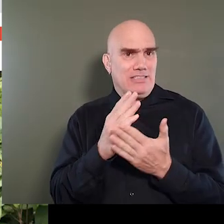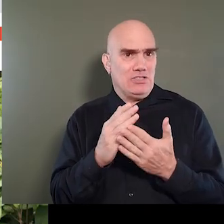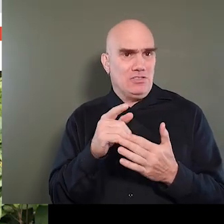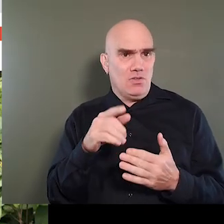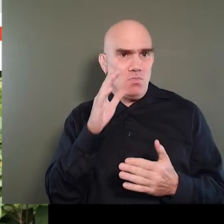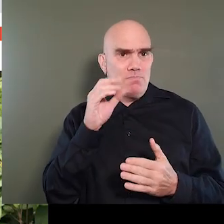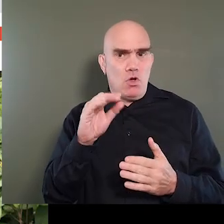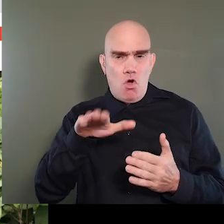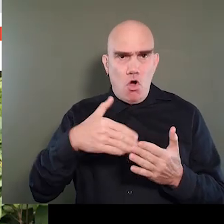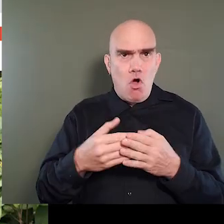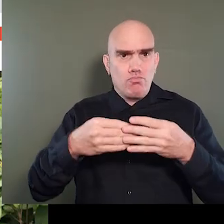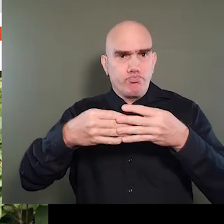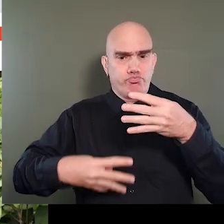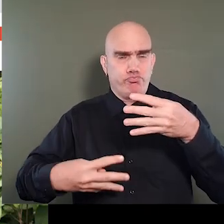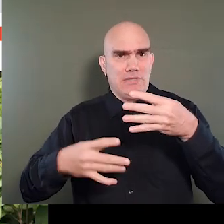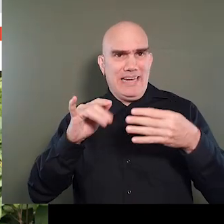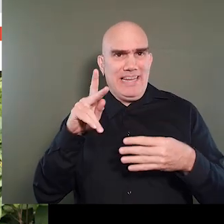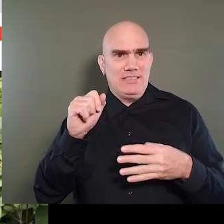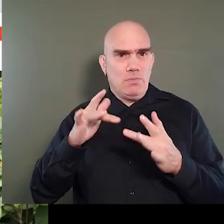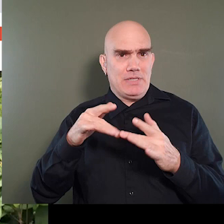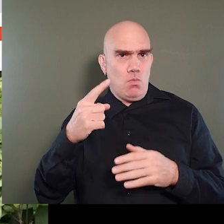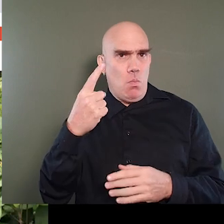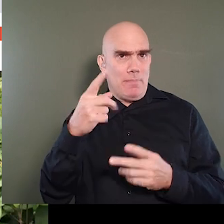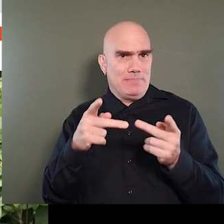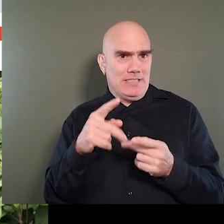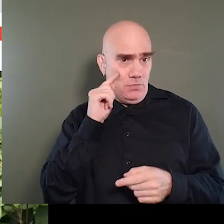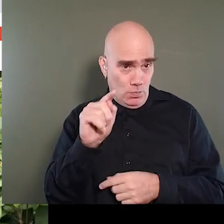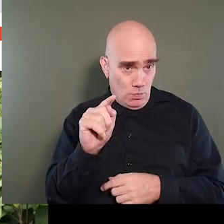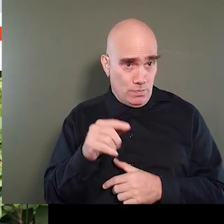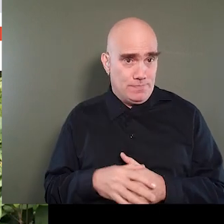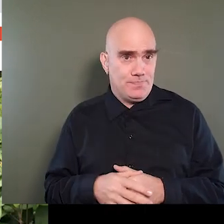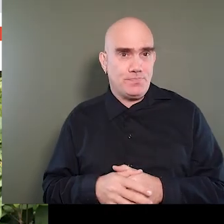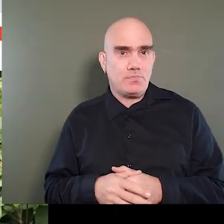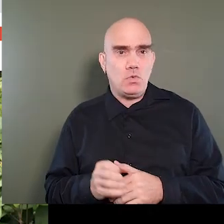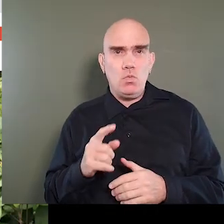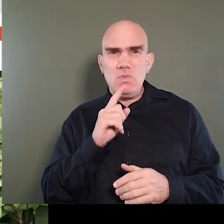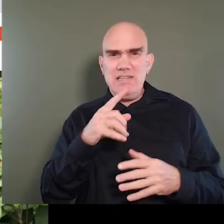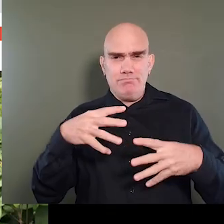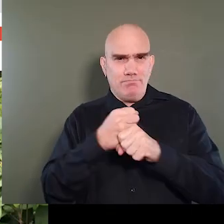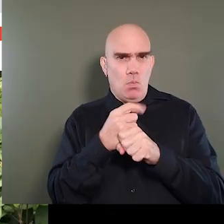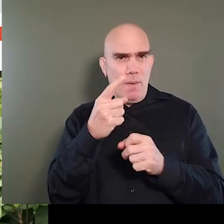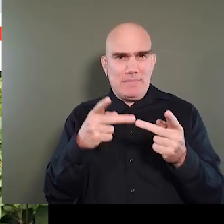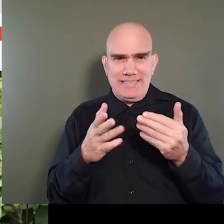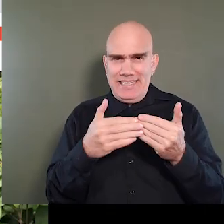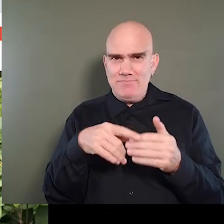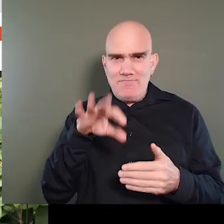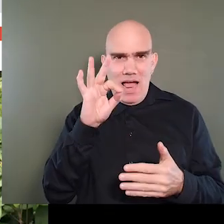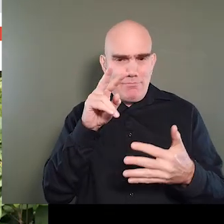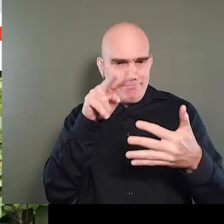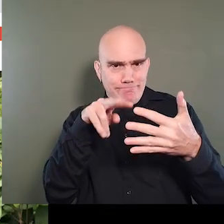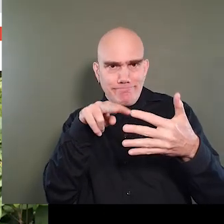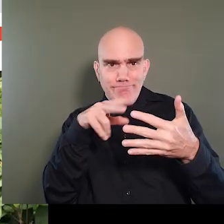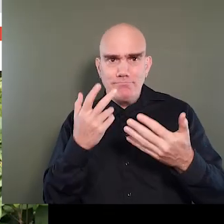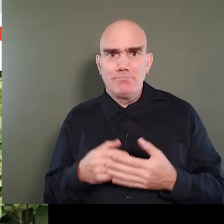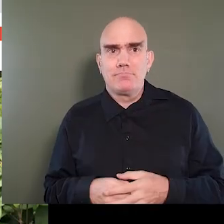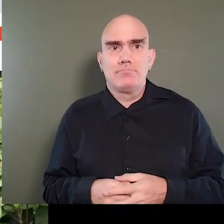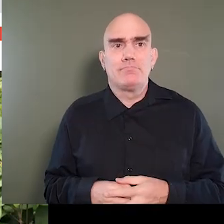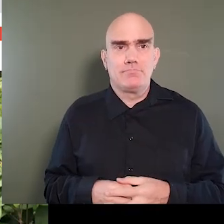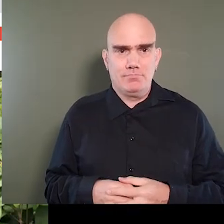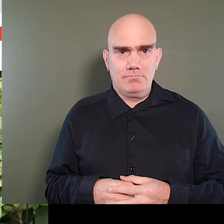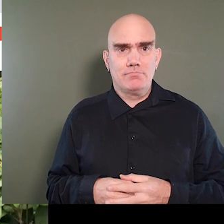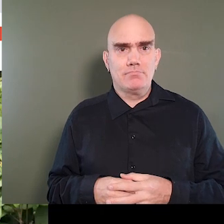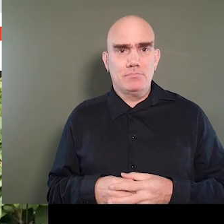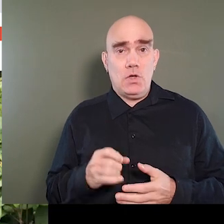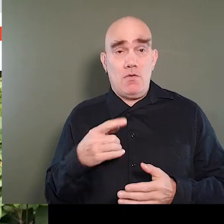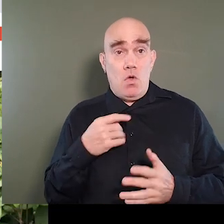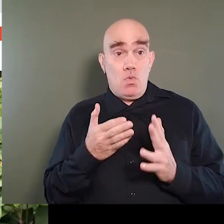will put all the drop-down links of the website in one place so that it's really condensed in one place and easy to look at.